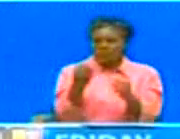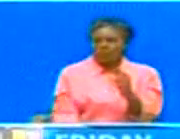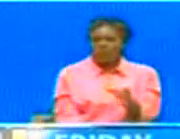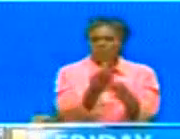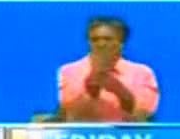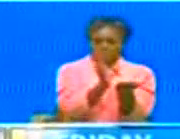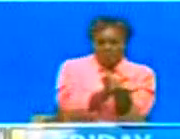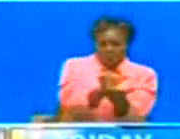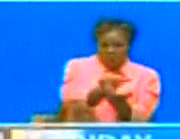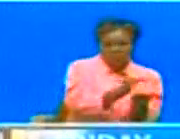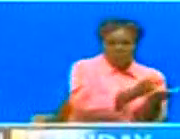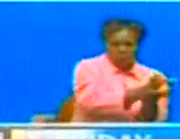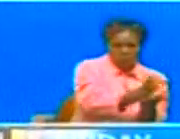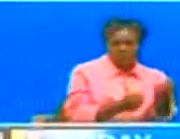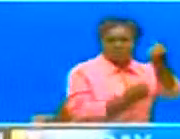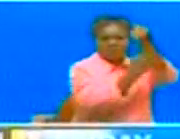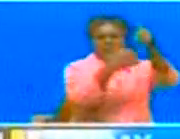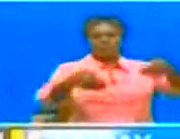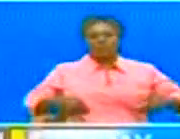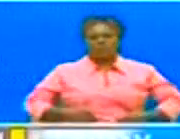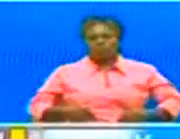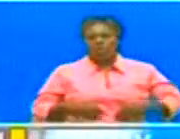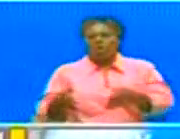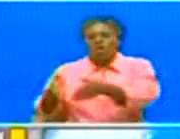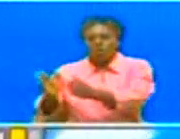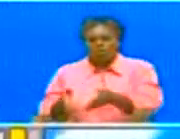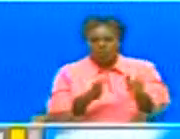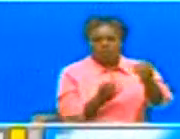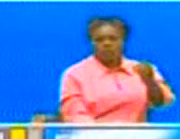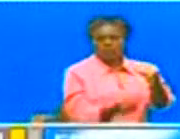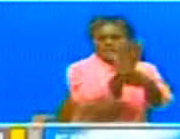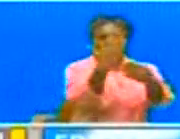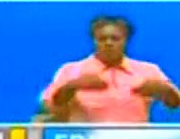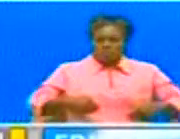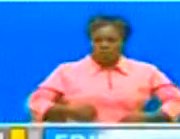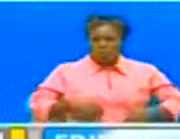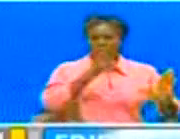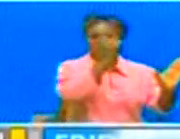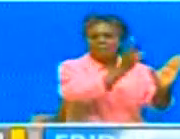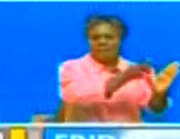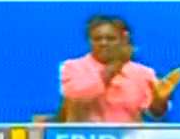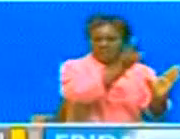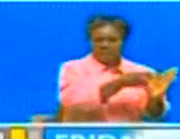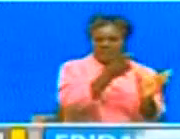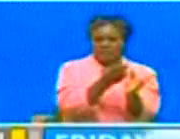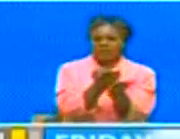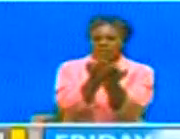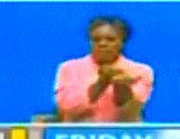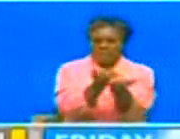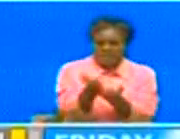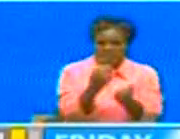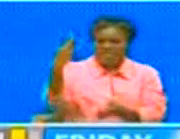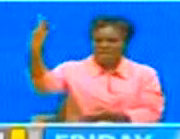Creating funds to support the youth, creating opportunities for youth to participate in tendering, giving